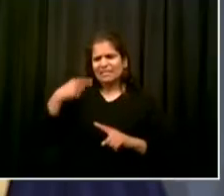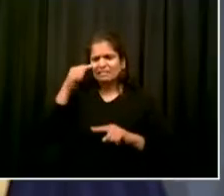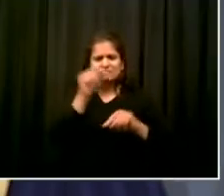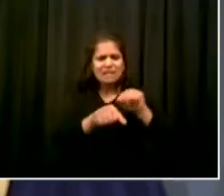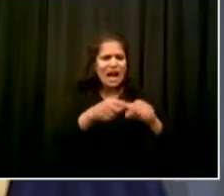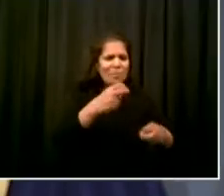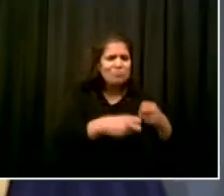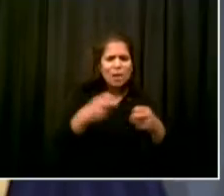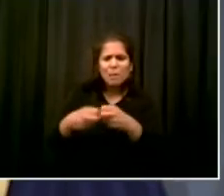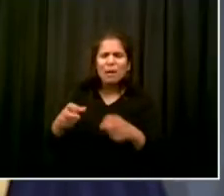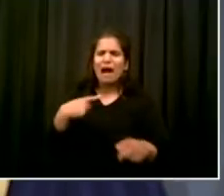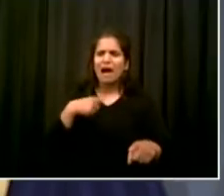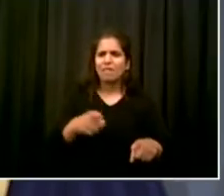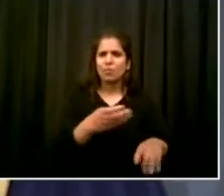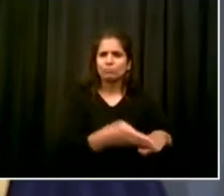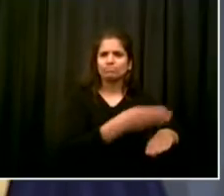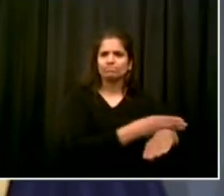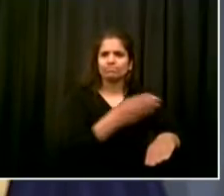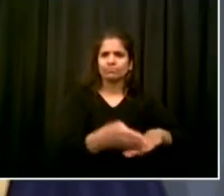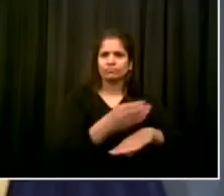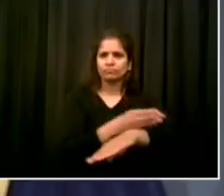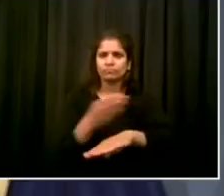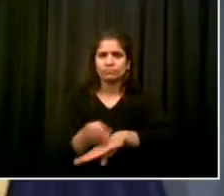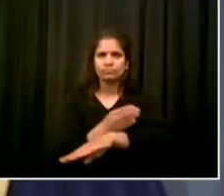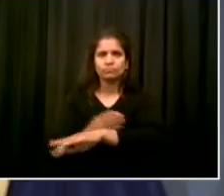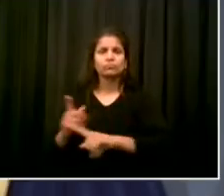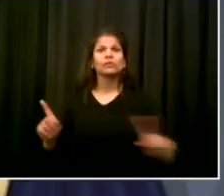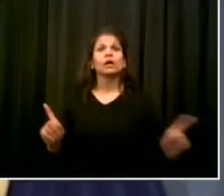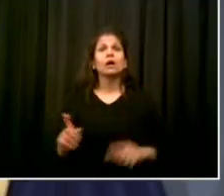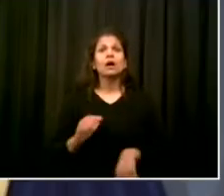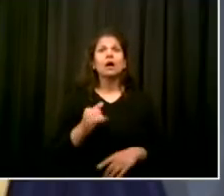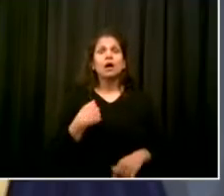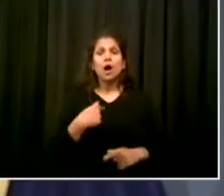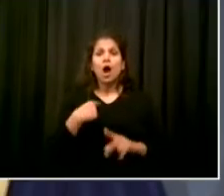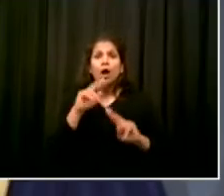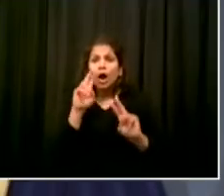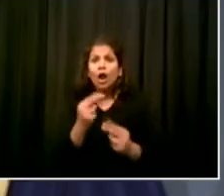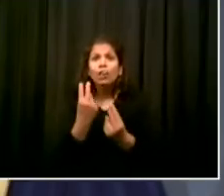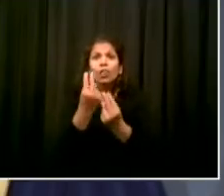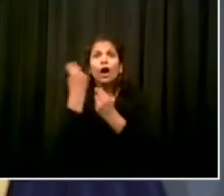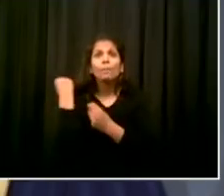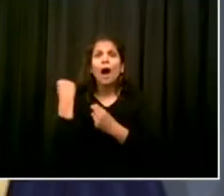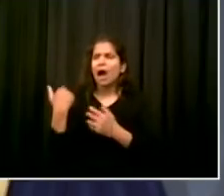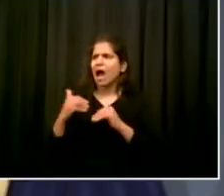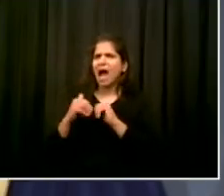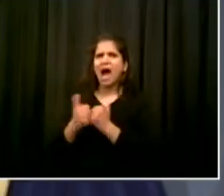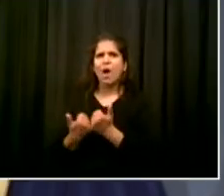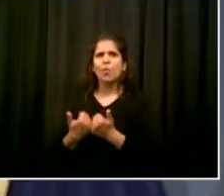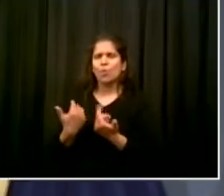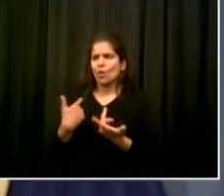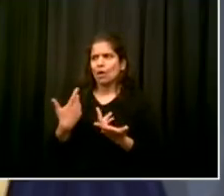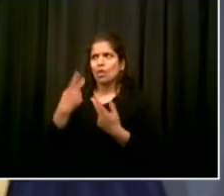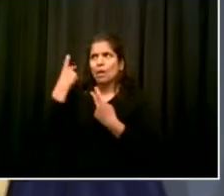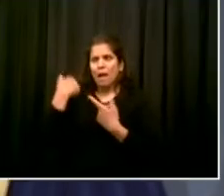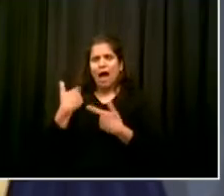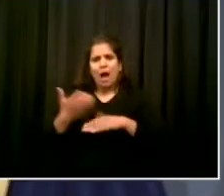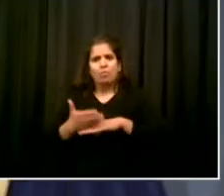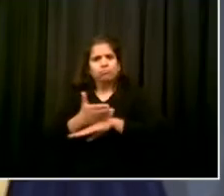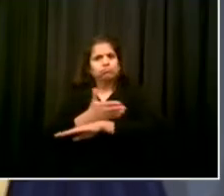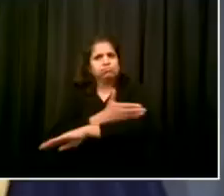better in the past? I'll always say yes to both. But I do stand by why we are a progressive beacon, and I'm not going to let